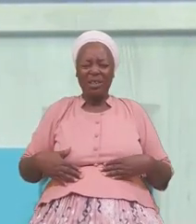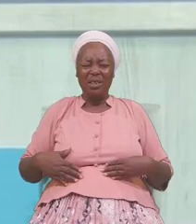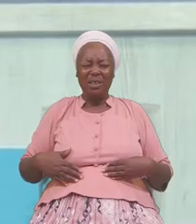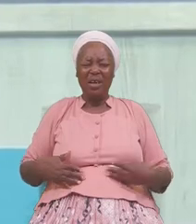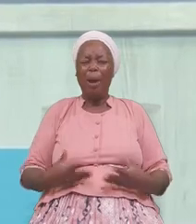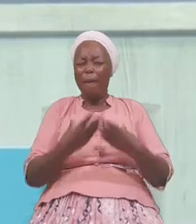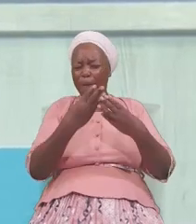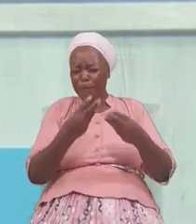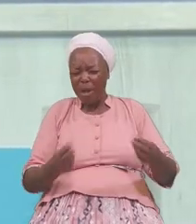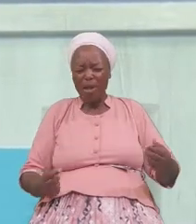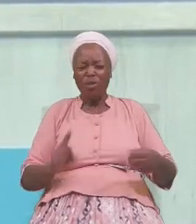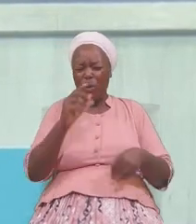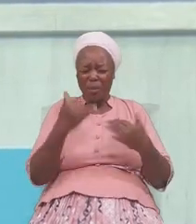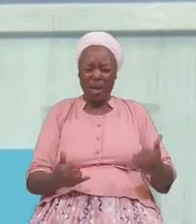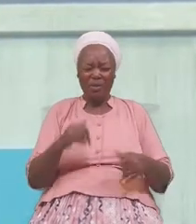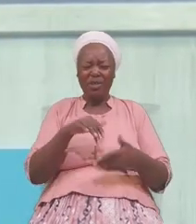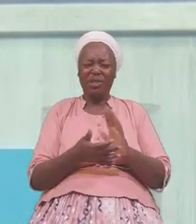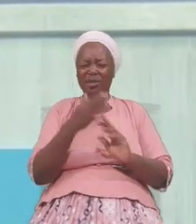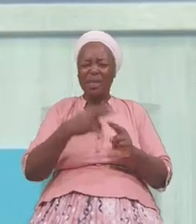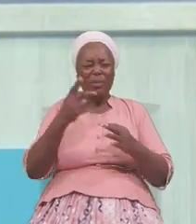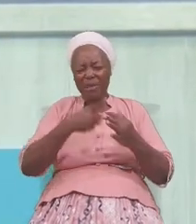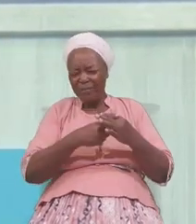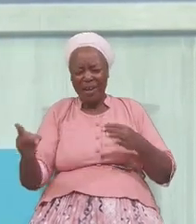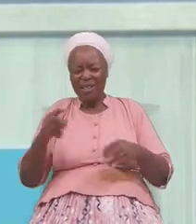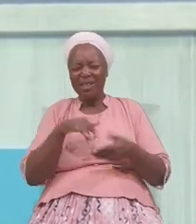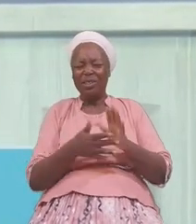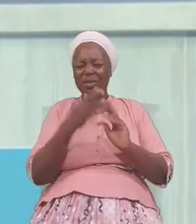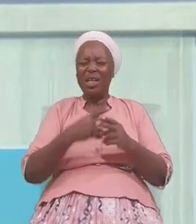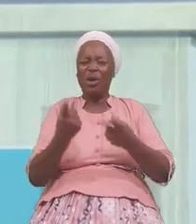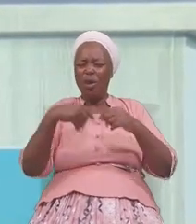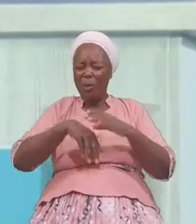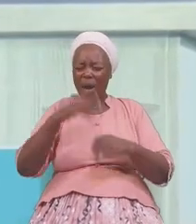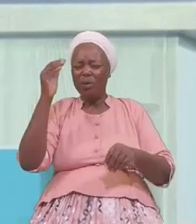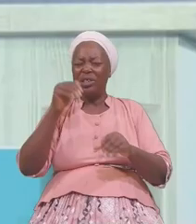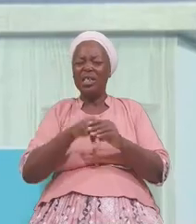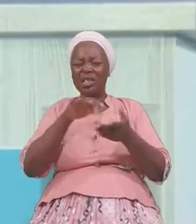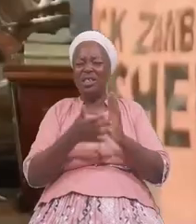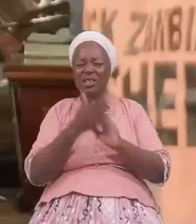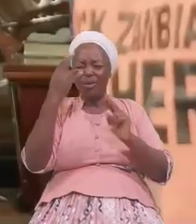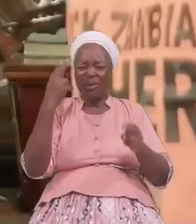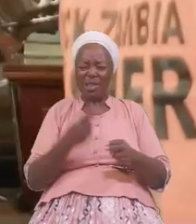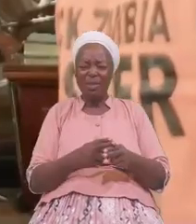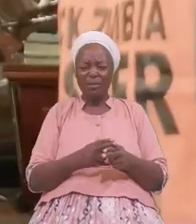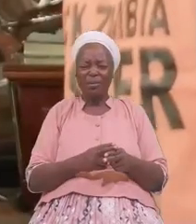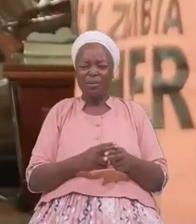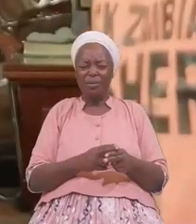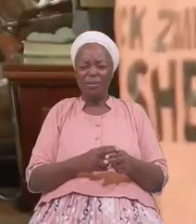melt off, vanish, come out in Jesus' name.